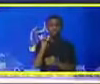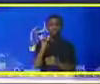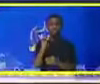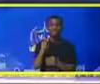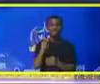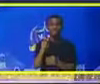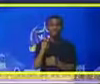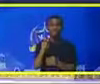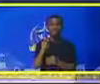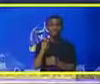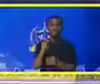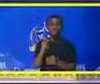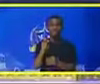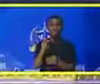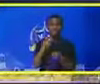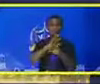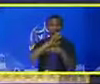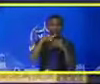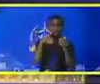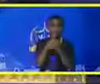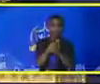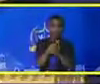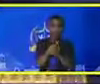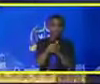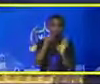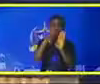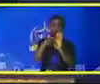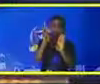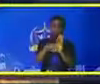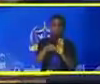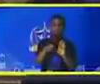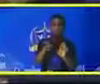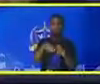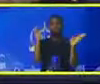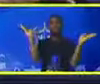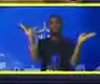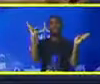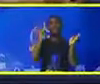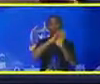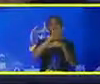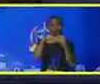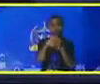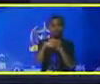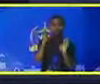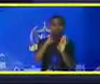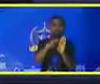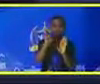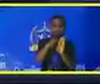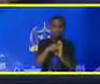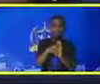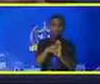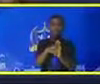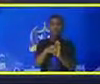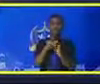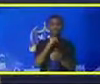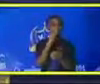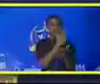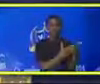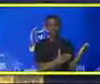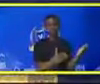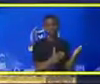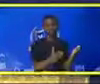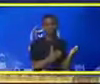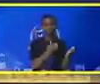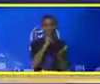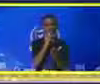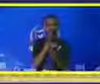All doors open. All doors. Not some. Man of God,